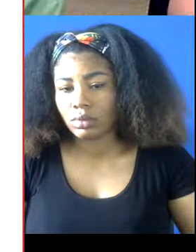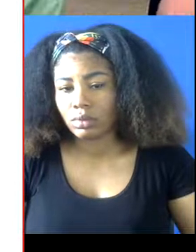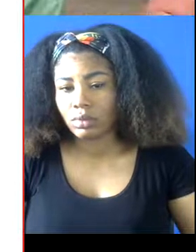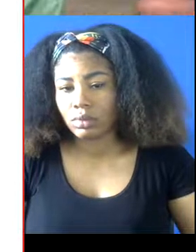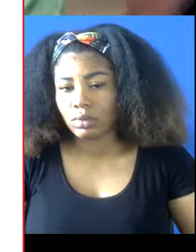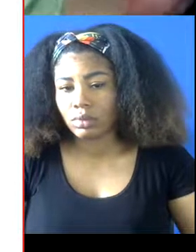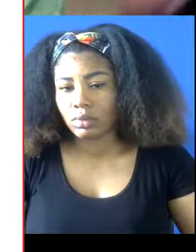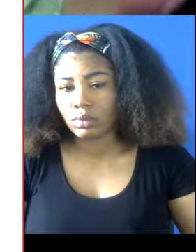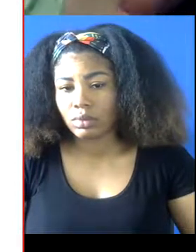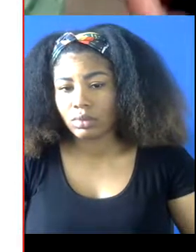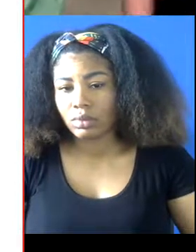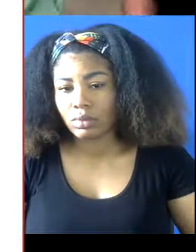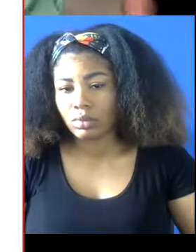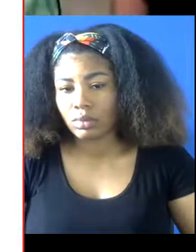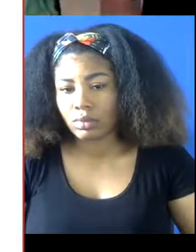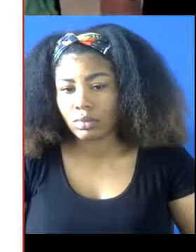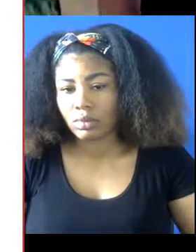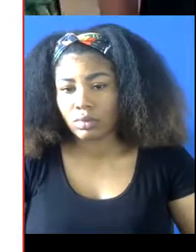YouTube.